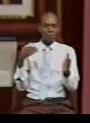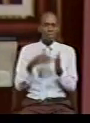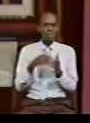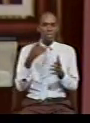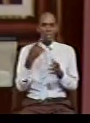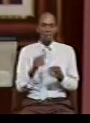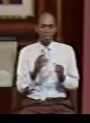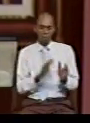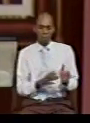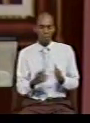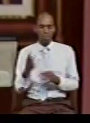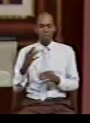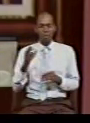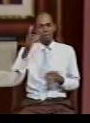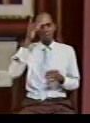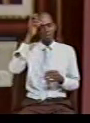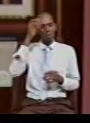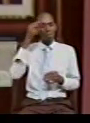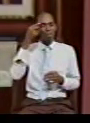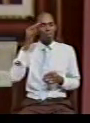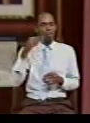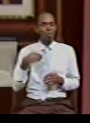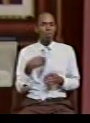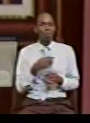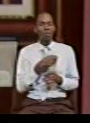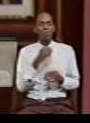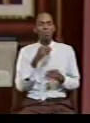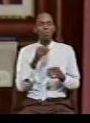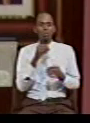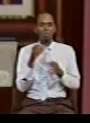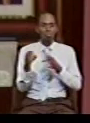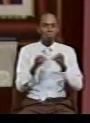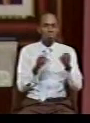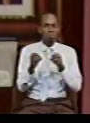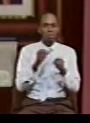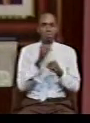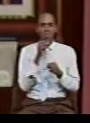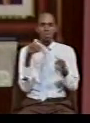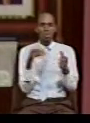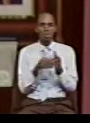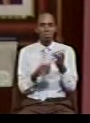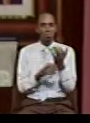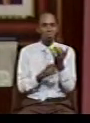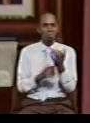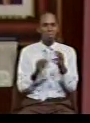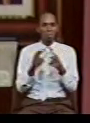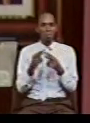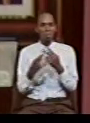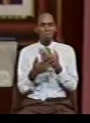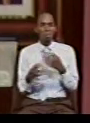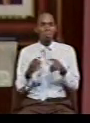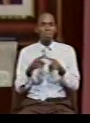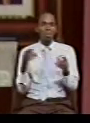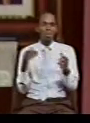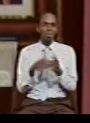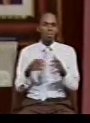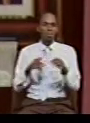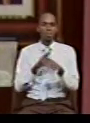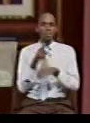devil. For we wrestle not against flesh and blood, but against